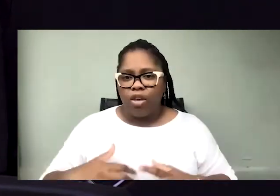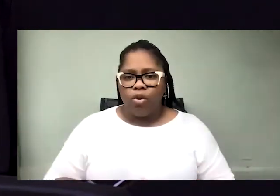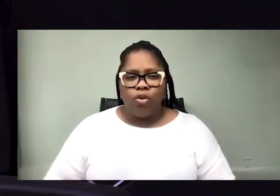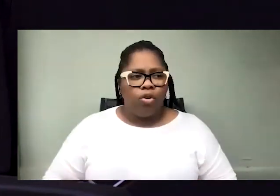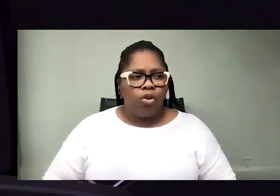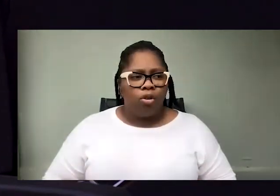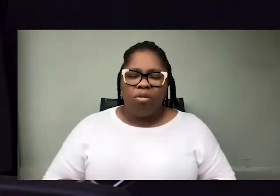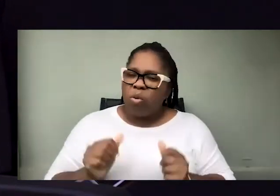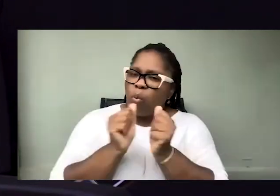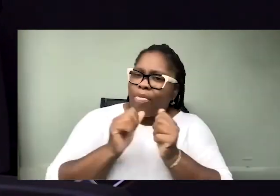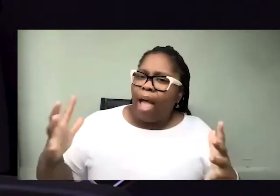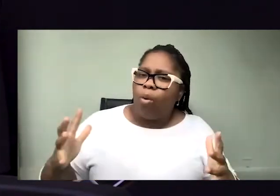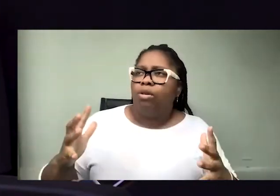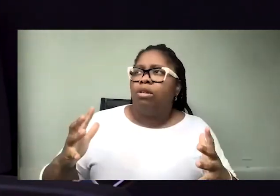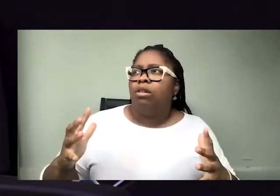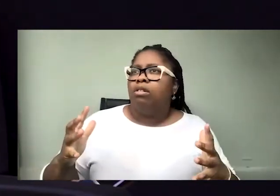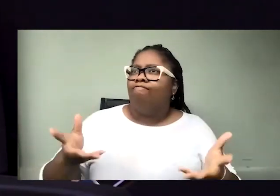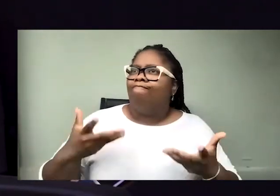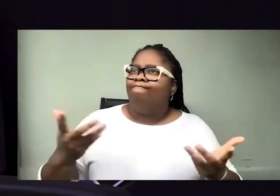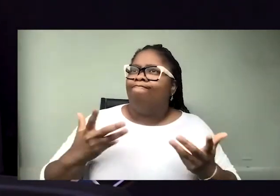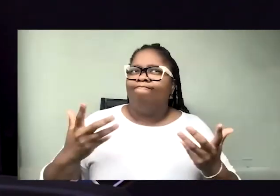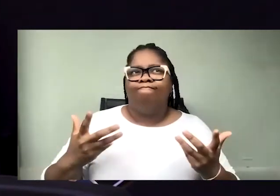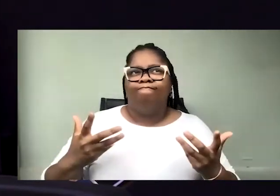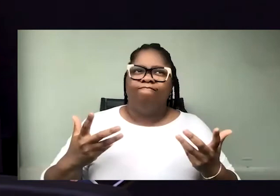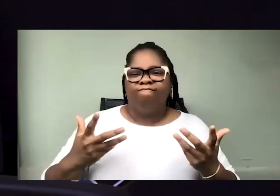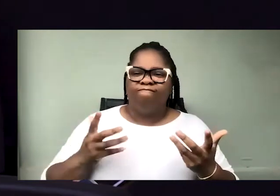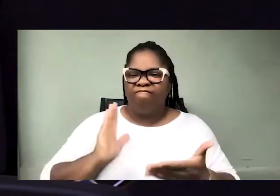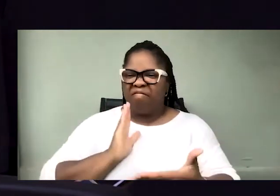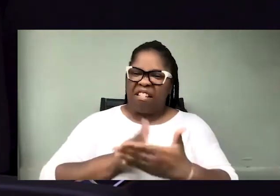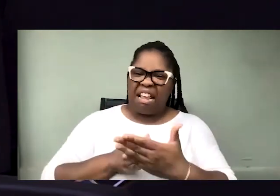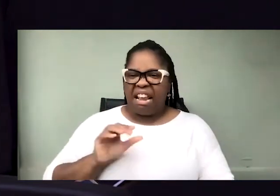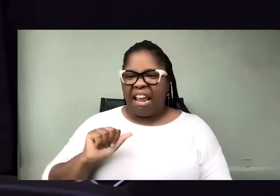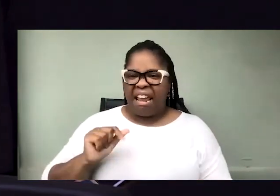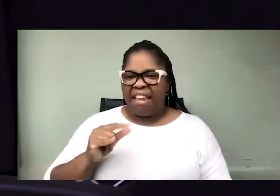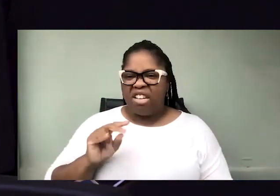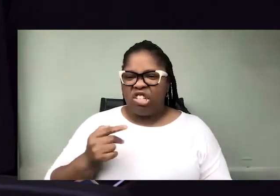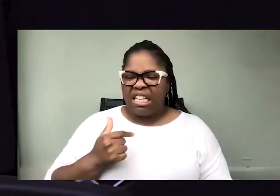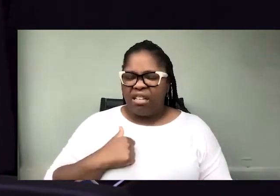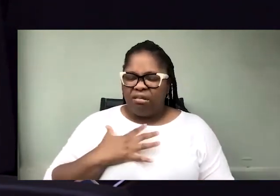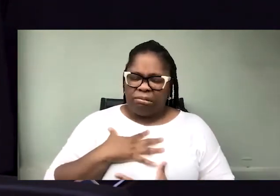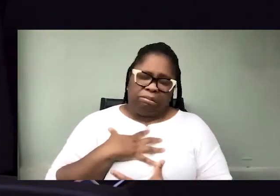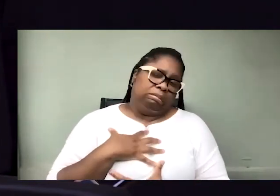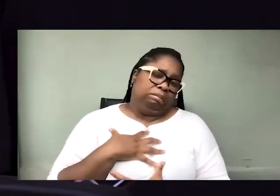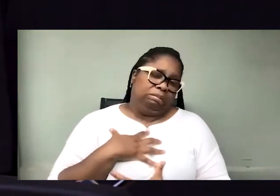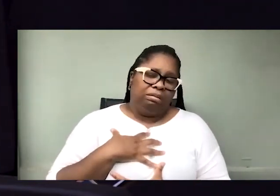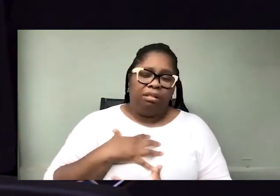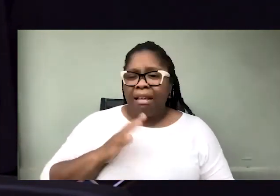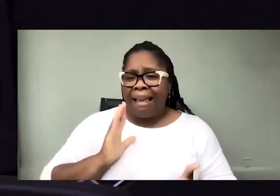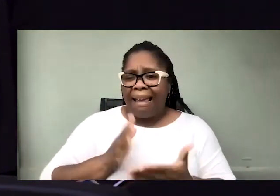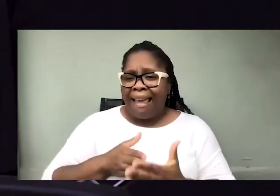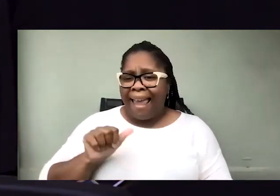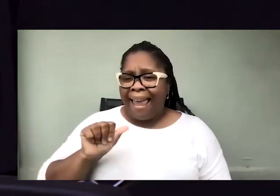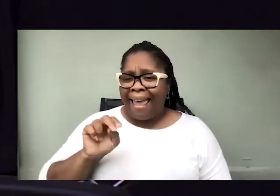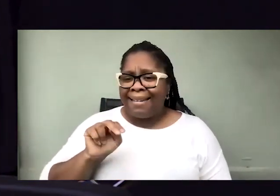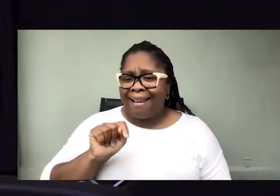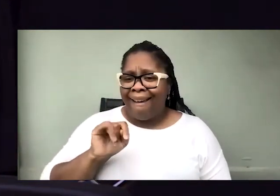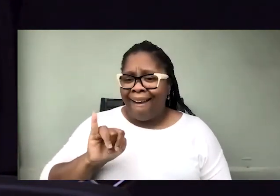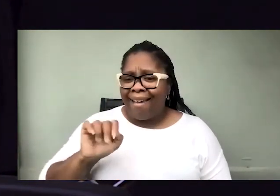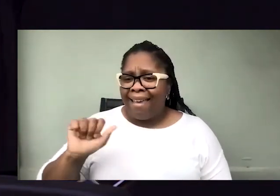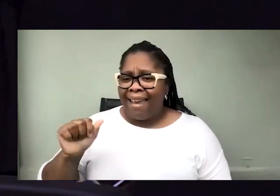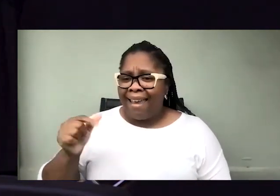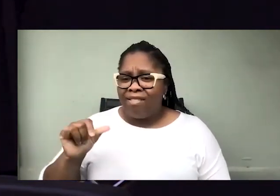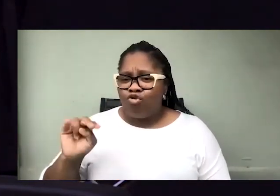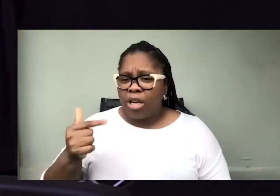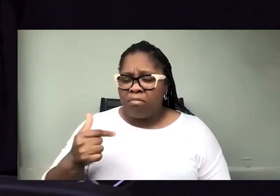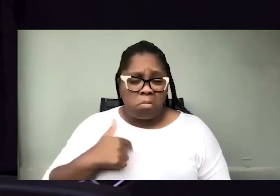even without this mindset of anti-aging. That makes me cringe when I hear anti-aging, and I purposely don't buy